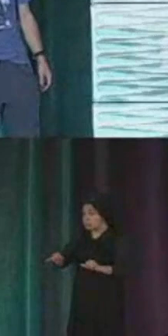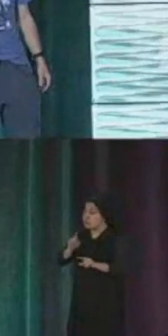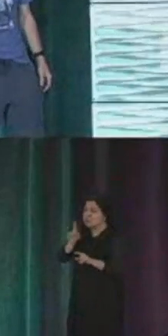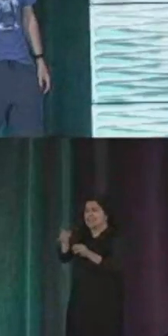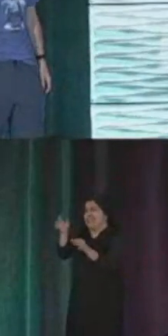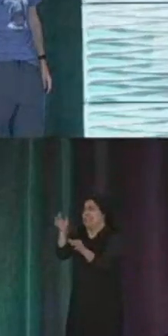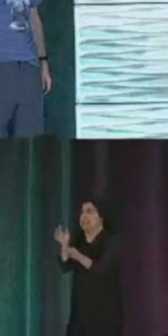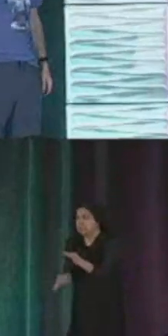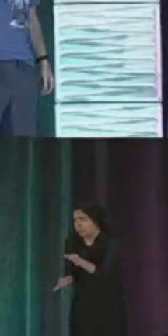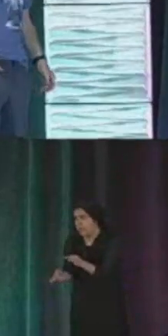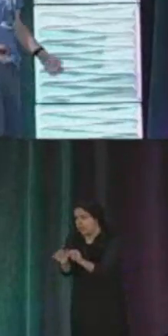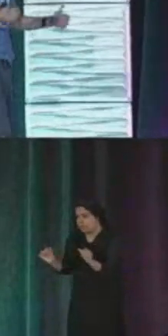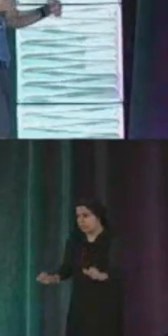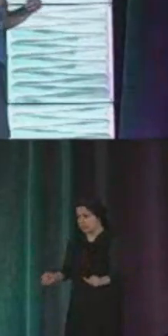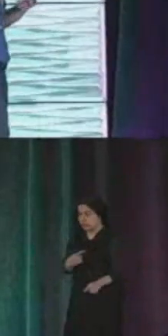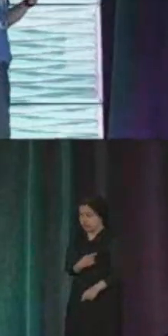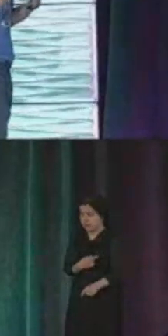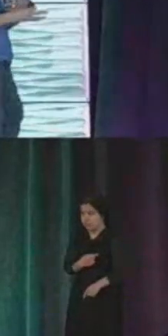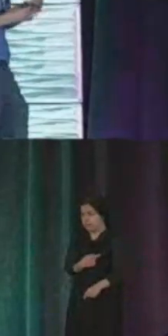simple architecture.